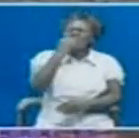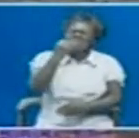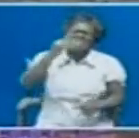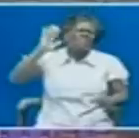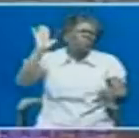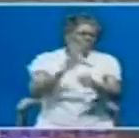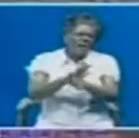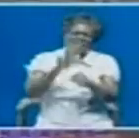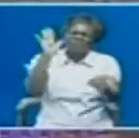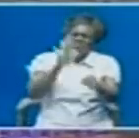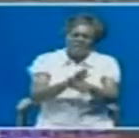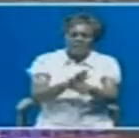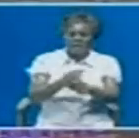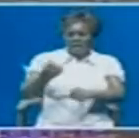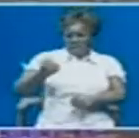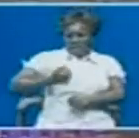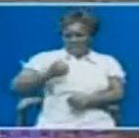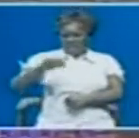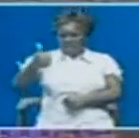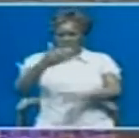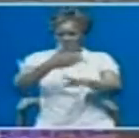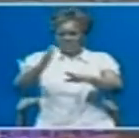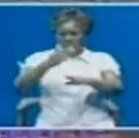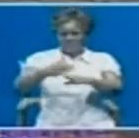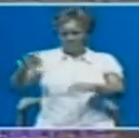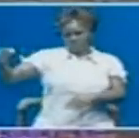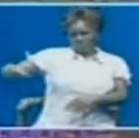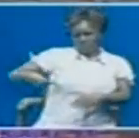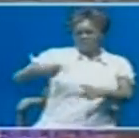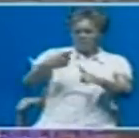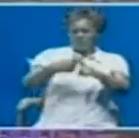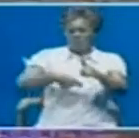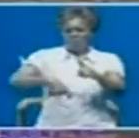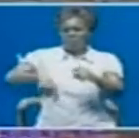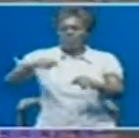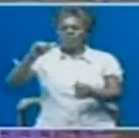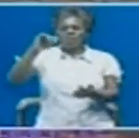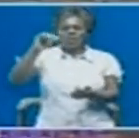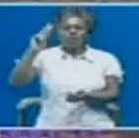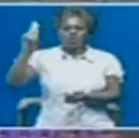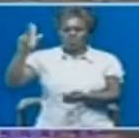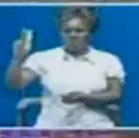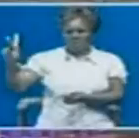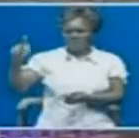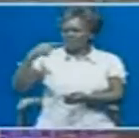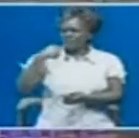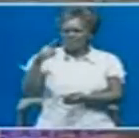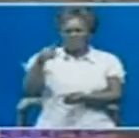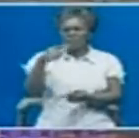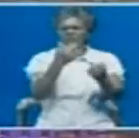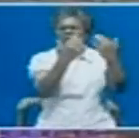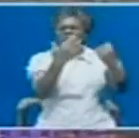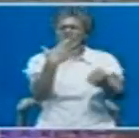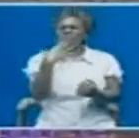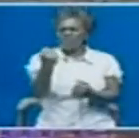anymore. A lady sent me an inbox from the UK and said, Maurice, I think she was only expecting